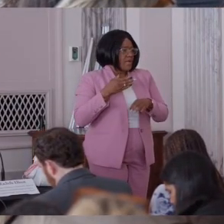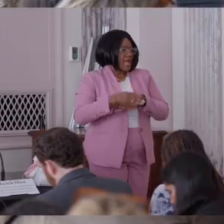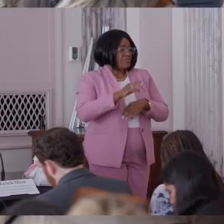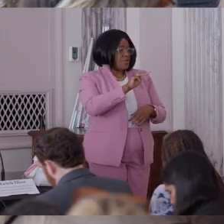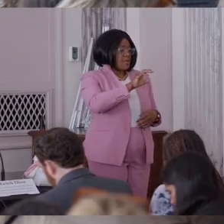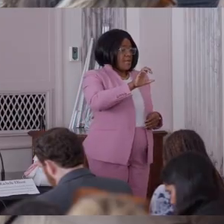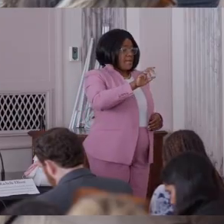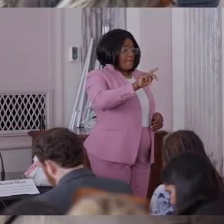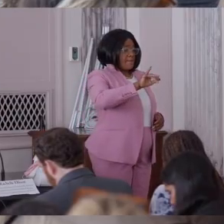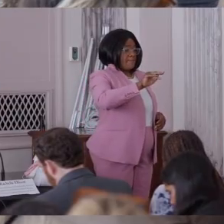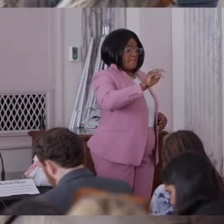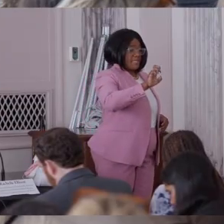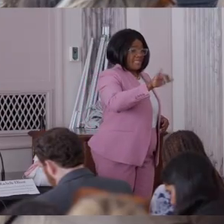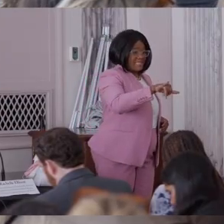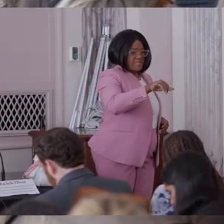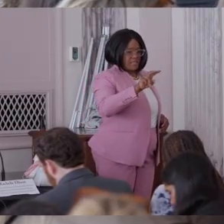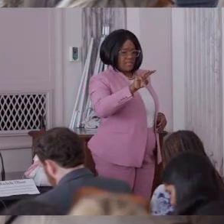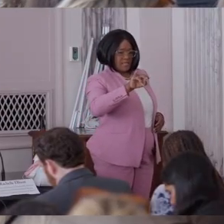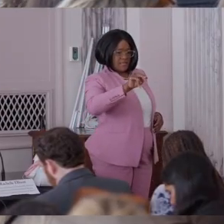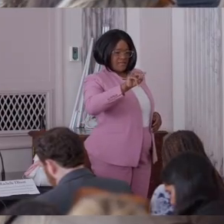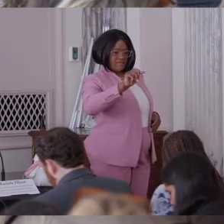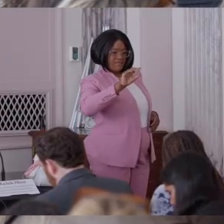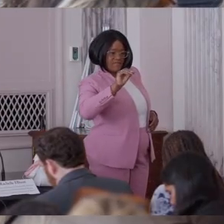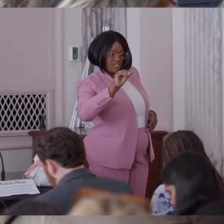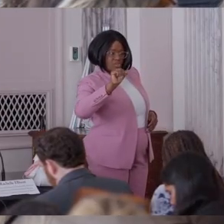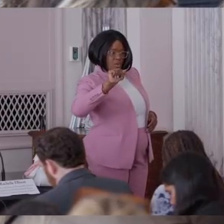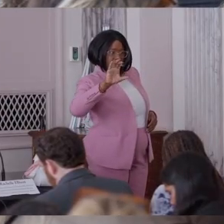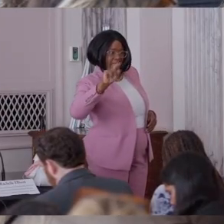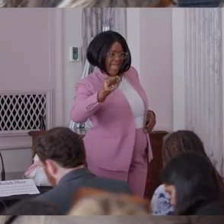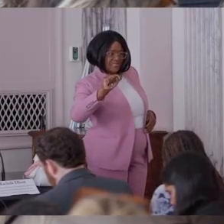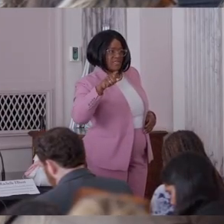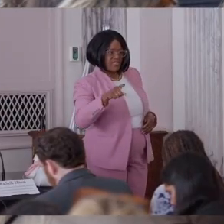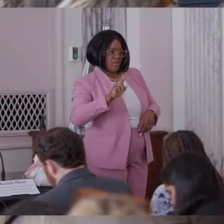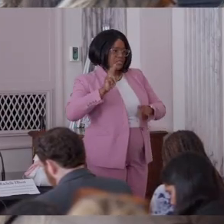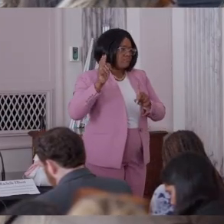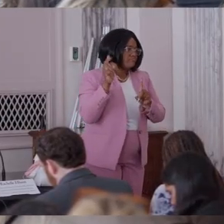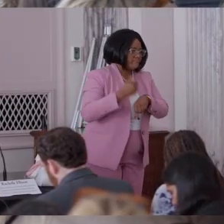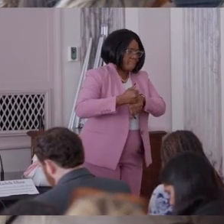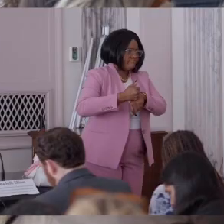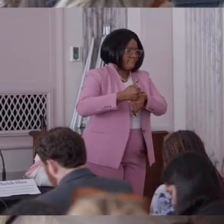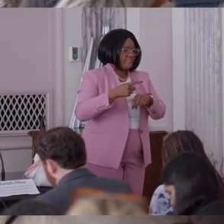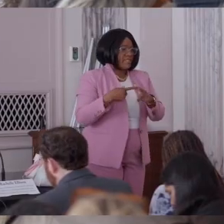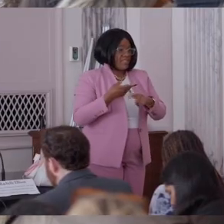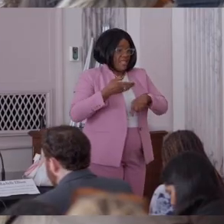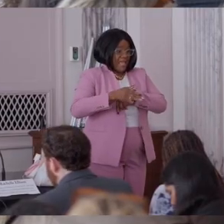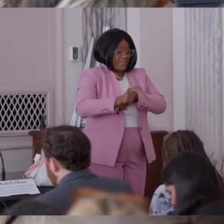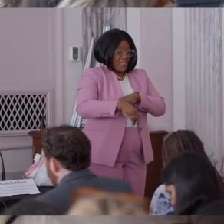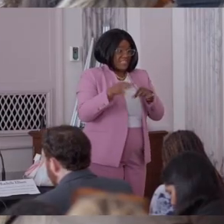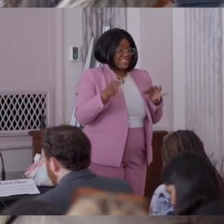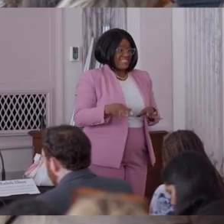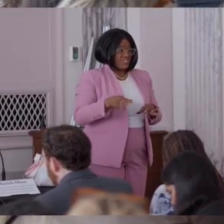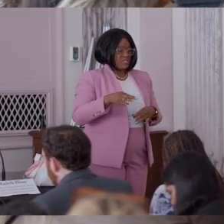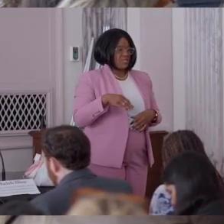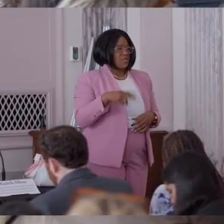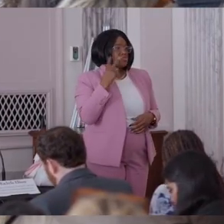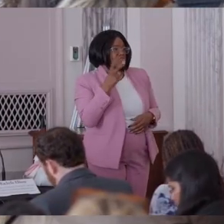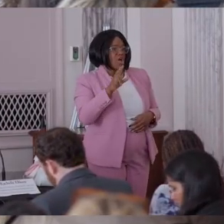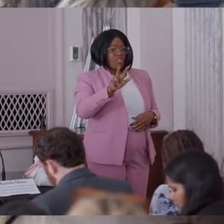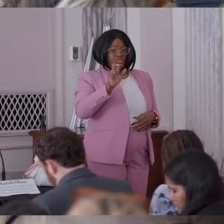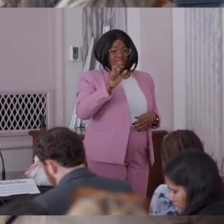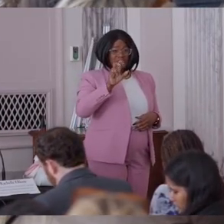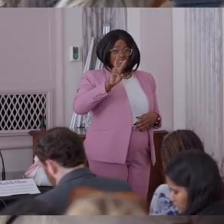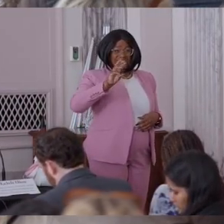McKinney-Vento Act was introduced in the late 80s. After that decision, we saw 360